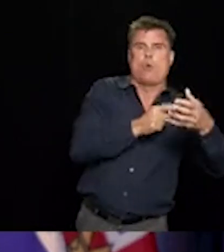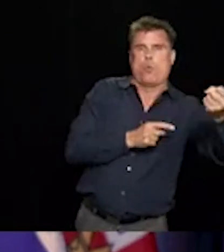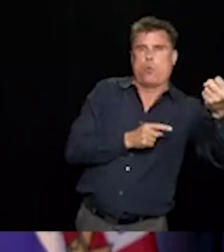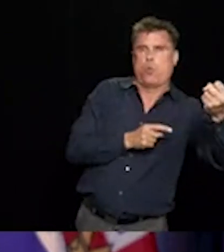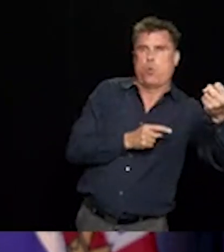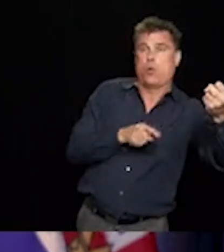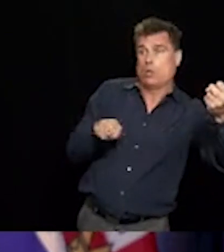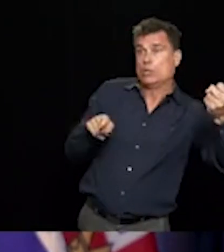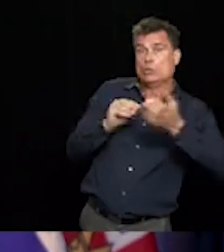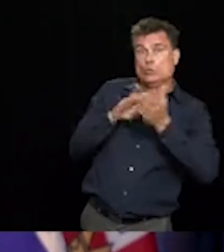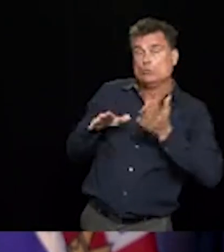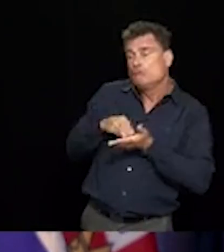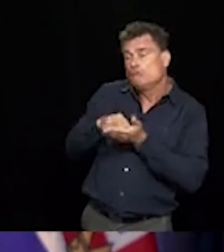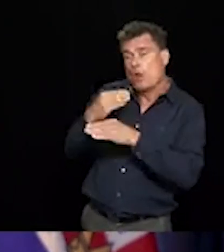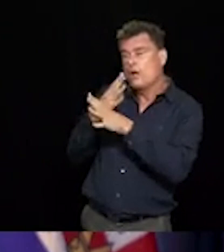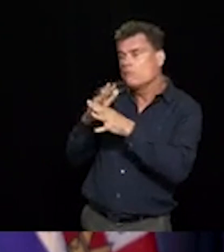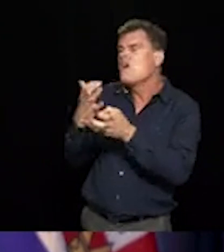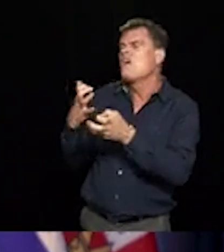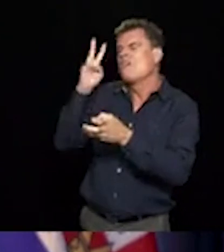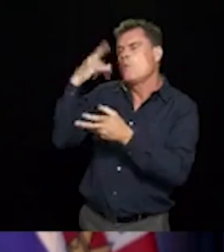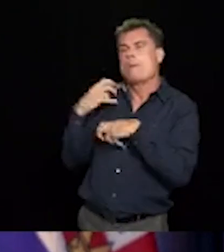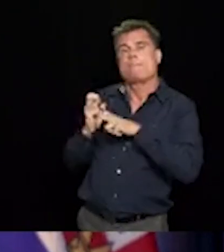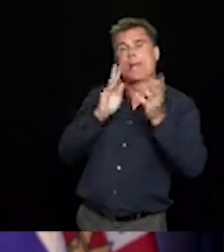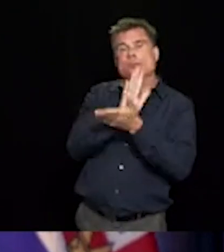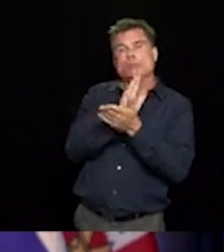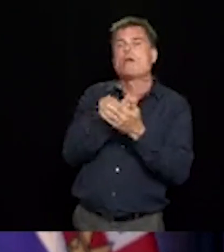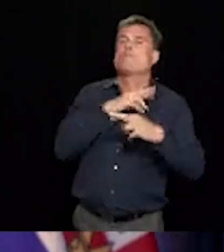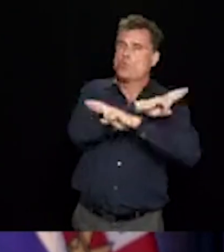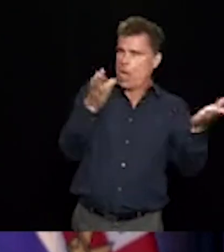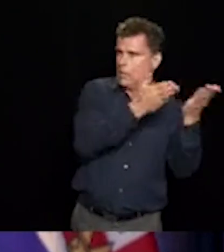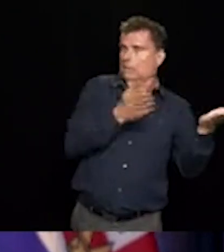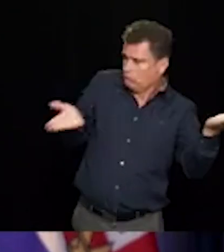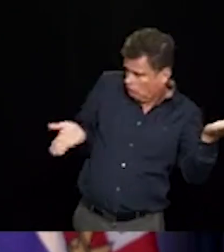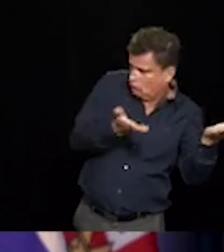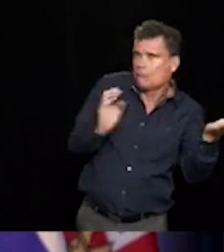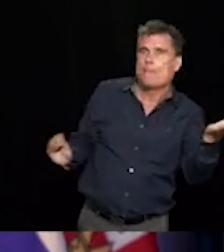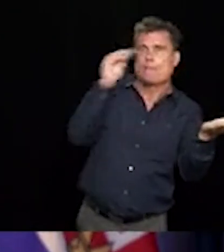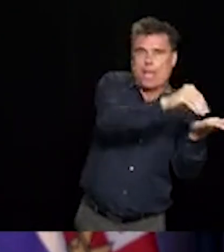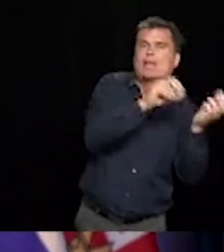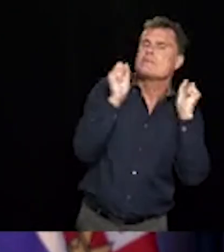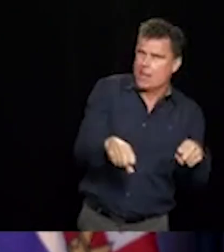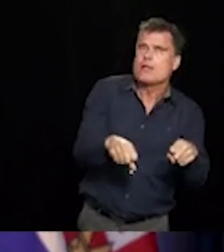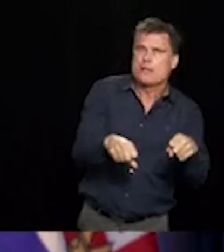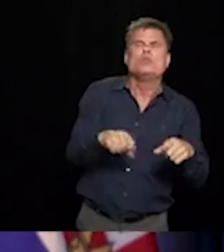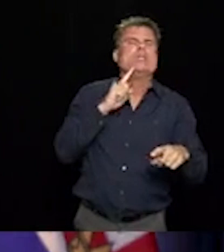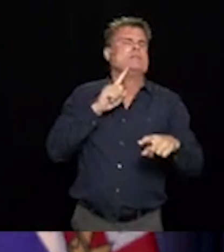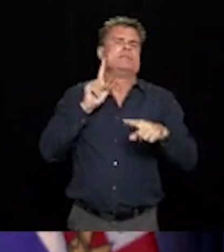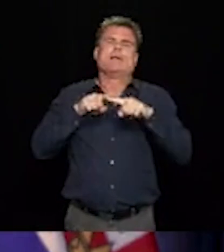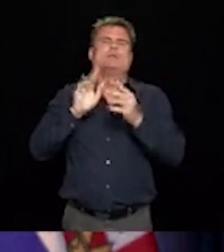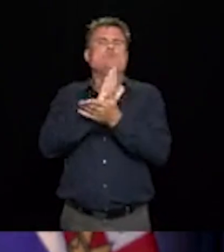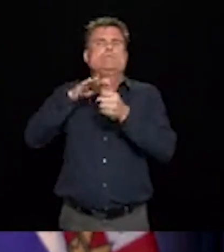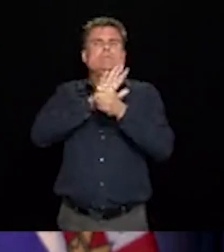districts are providing a number of options that match their innovation and background and the kinds of things that they can